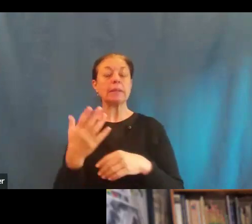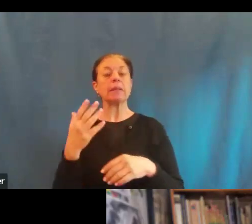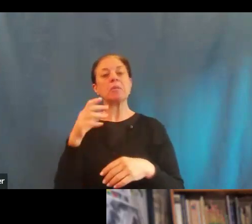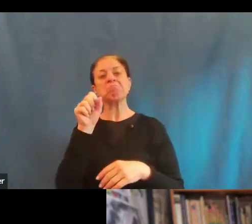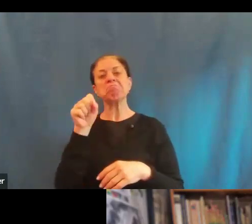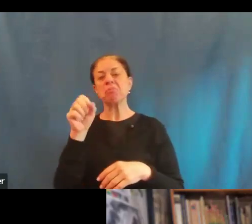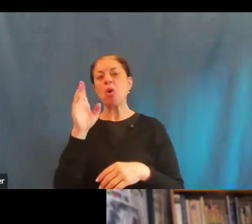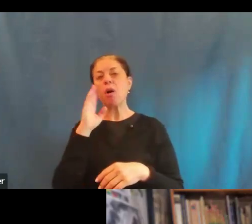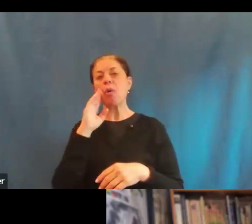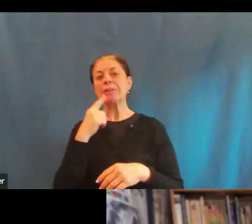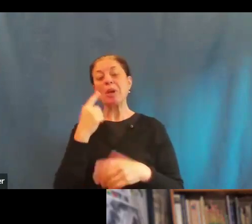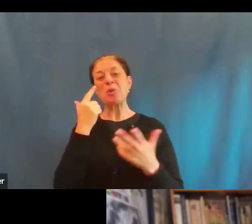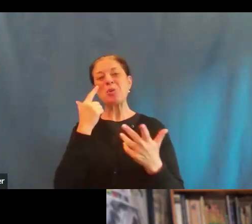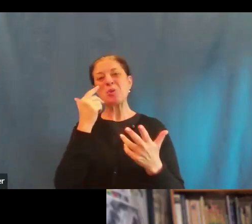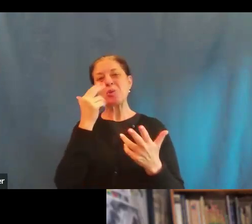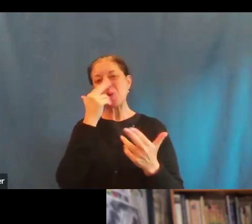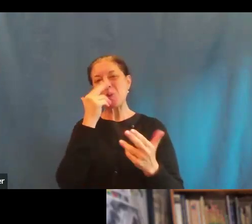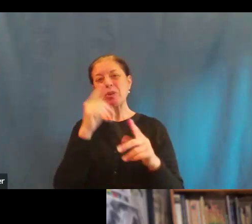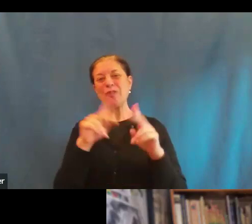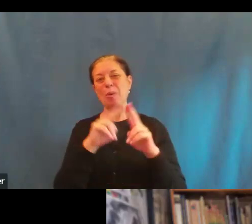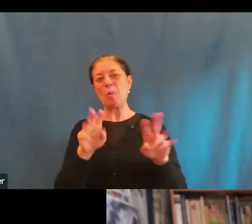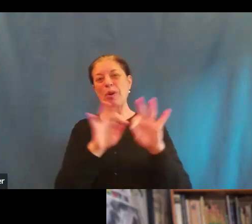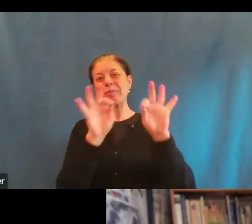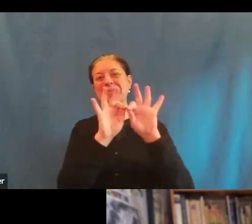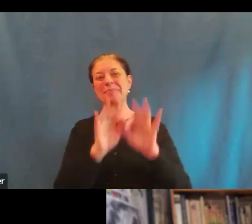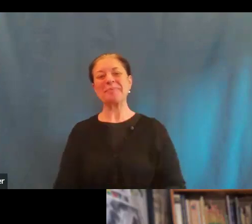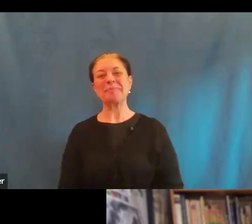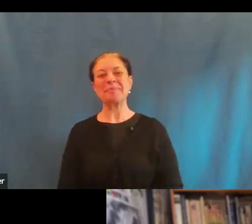yeah, I'd say that humor is very important.